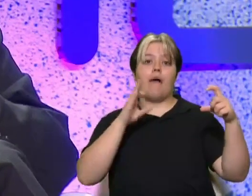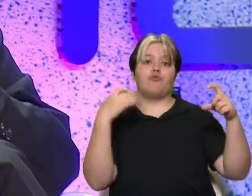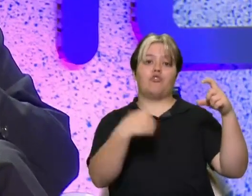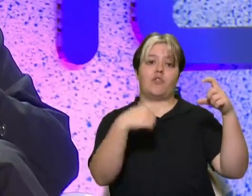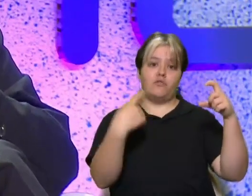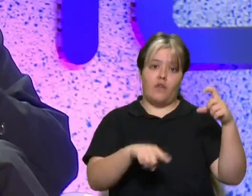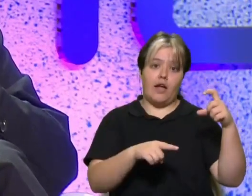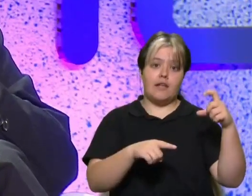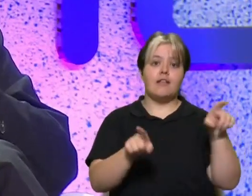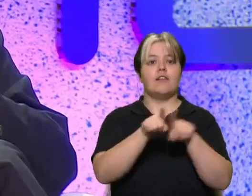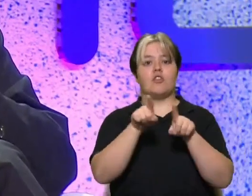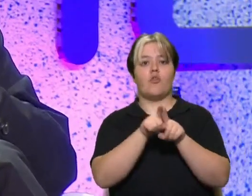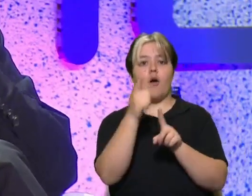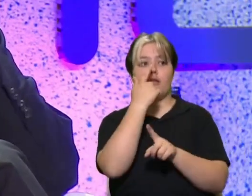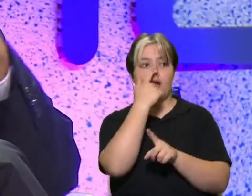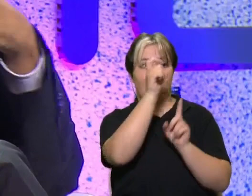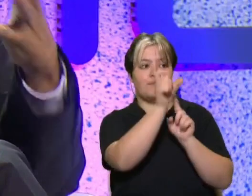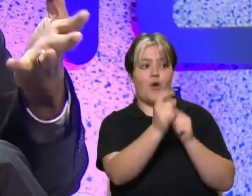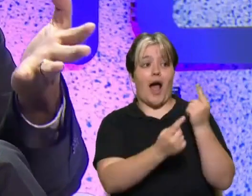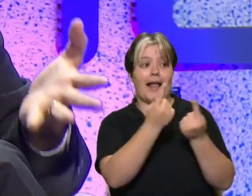to have someone.